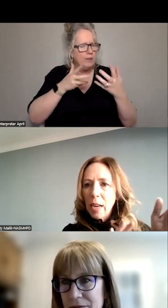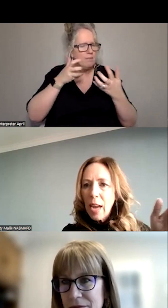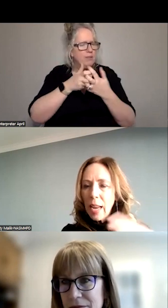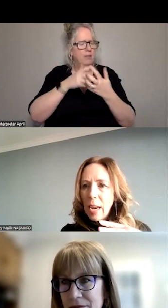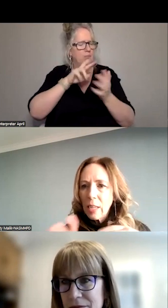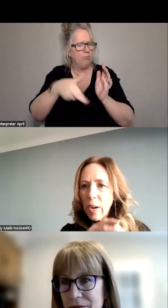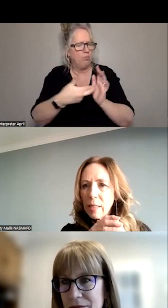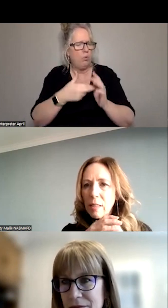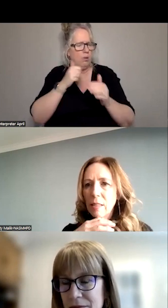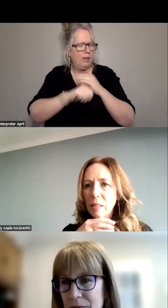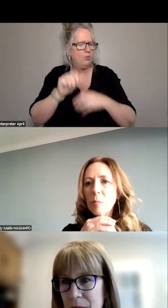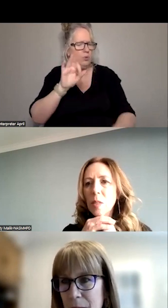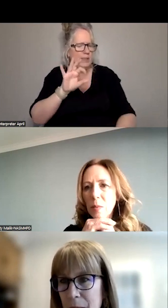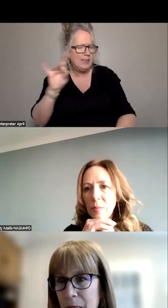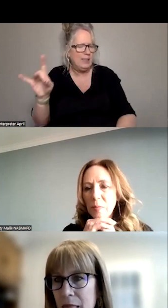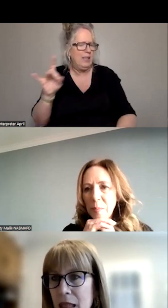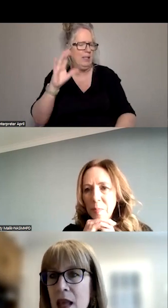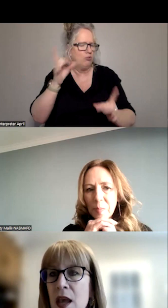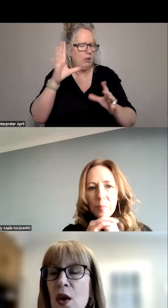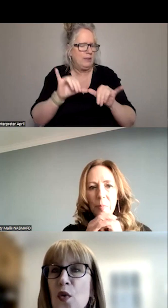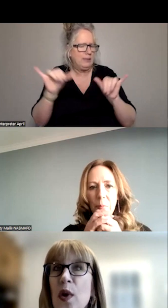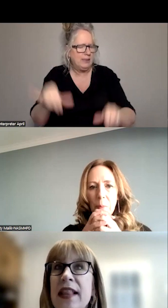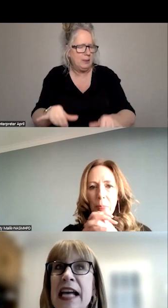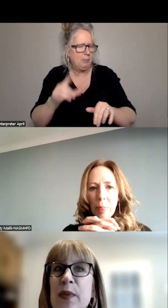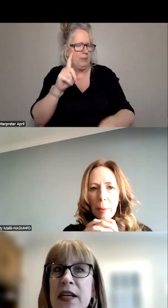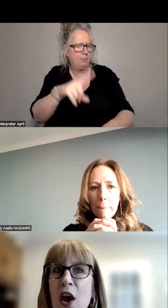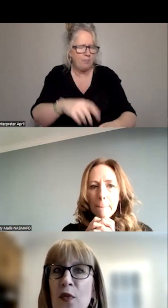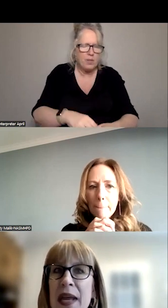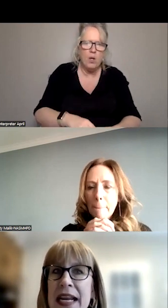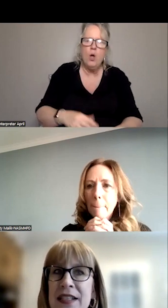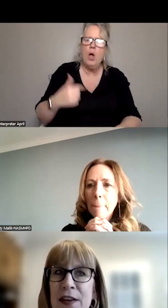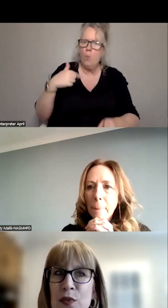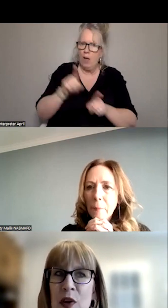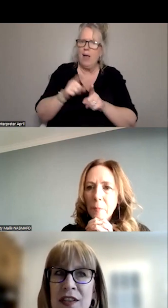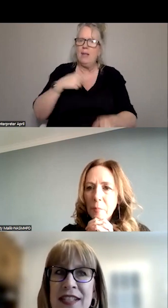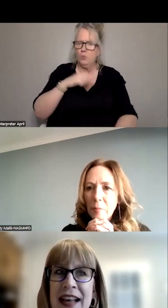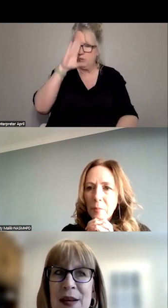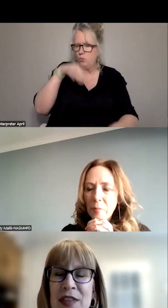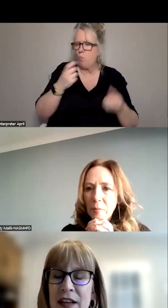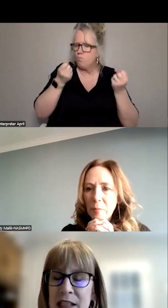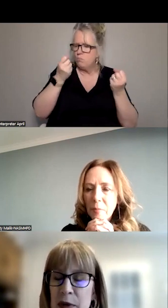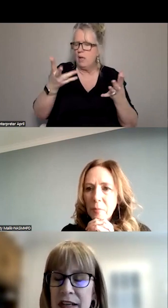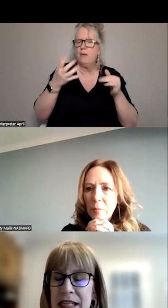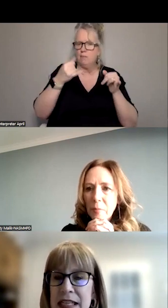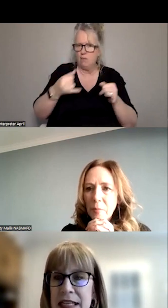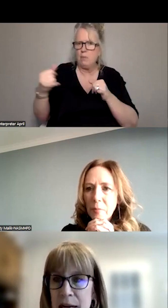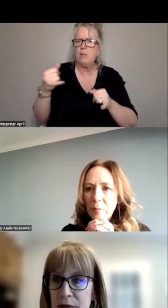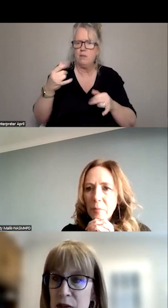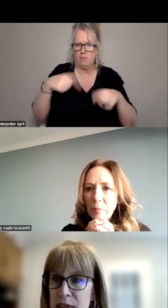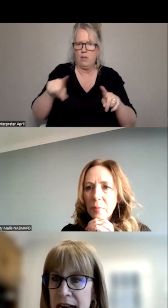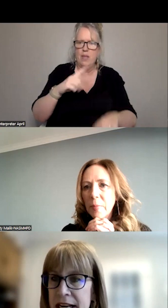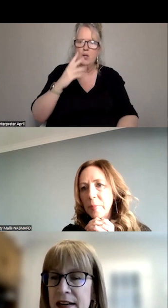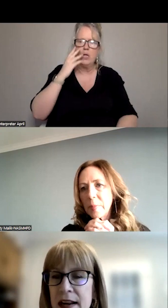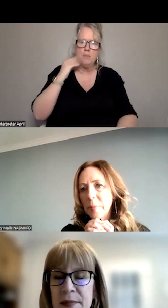role within 988 crisis systems? Well, as we know, many individuals that are experiencing any type